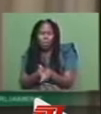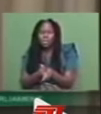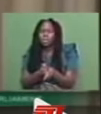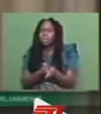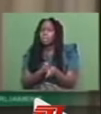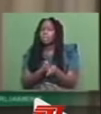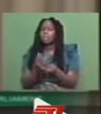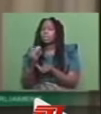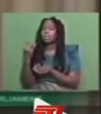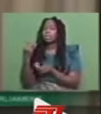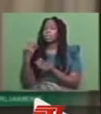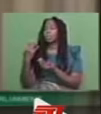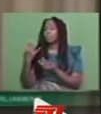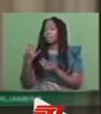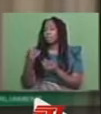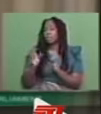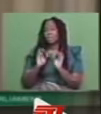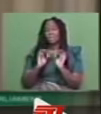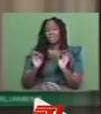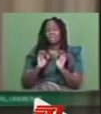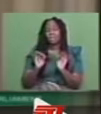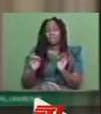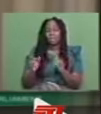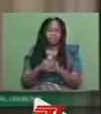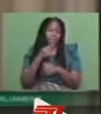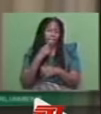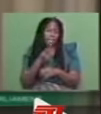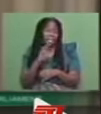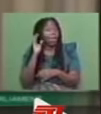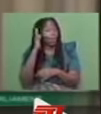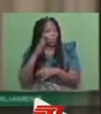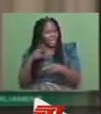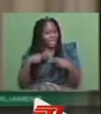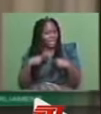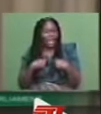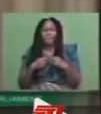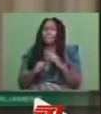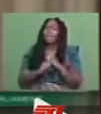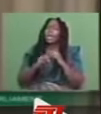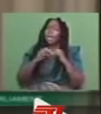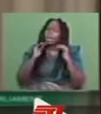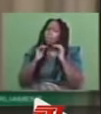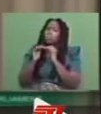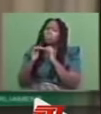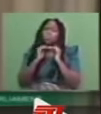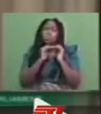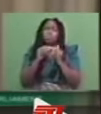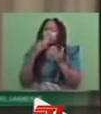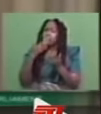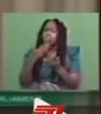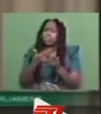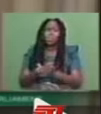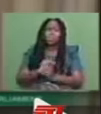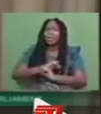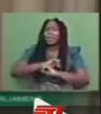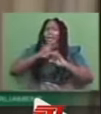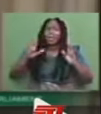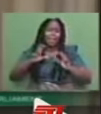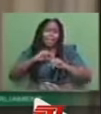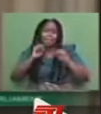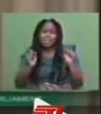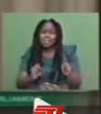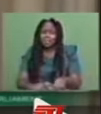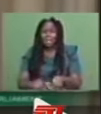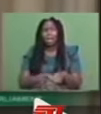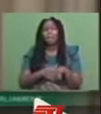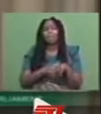budget to introduce a fair, transparent procurement system. 5 years later, we are still waiting. Every budget we are